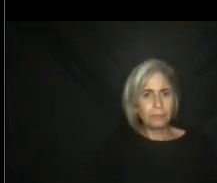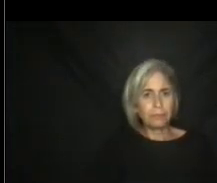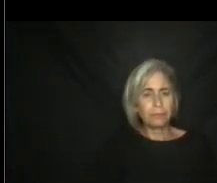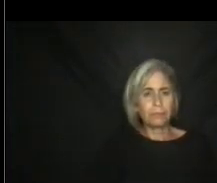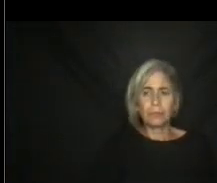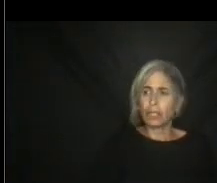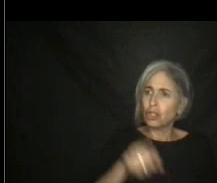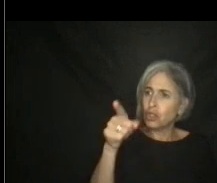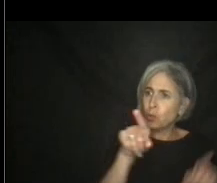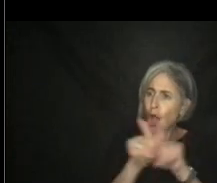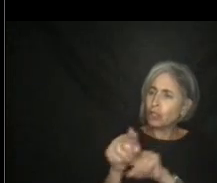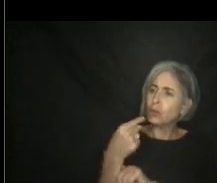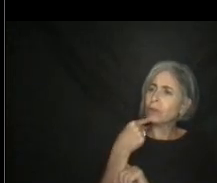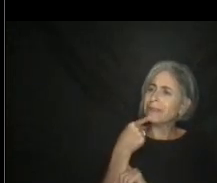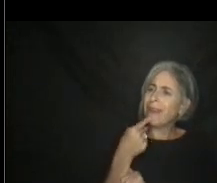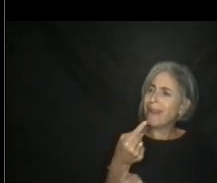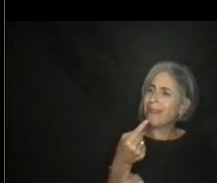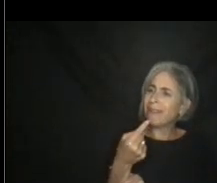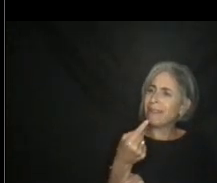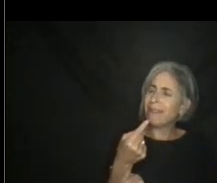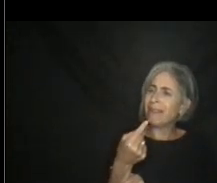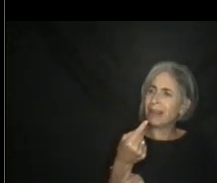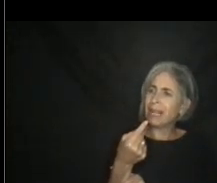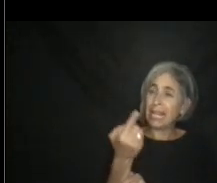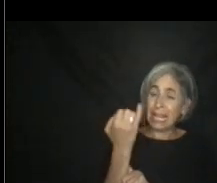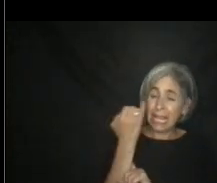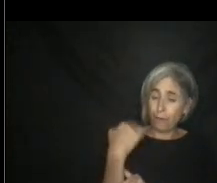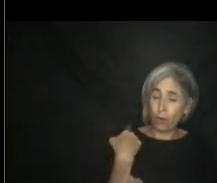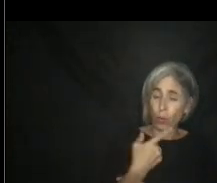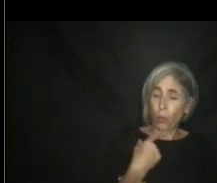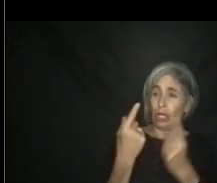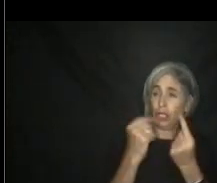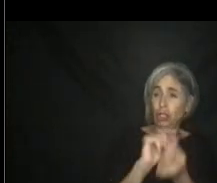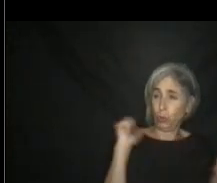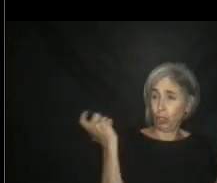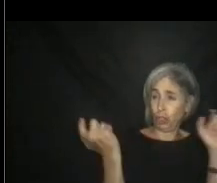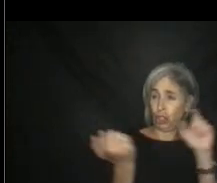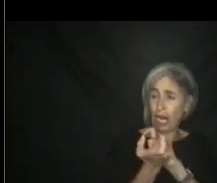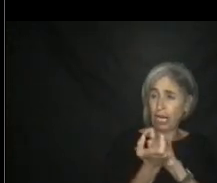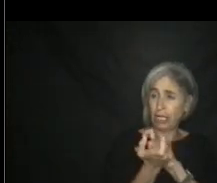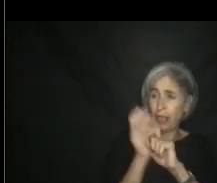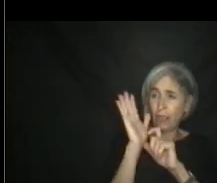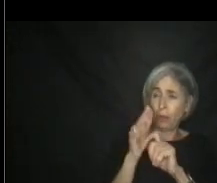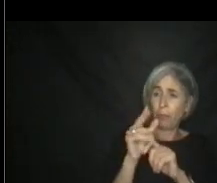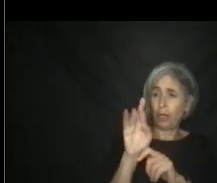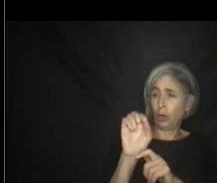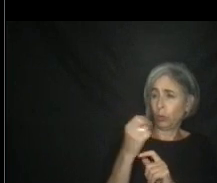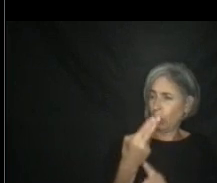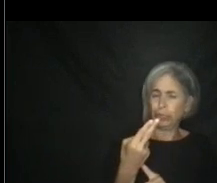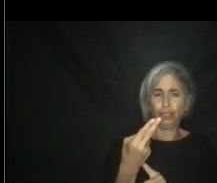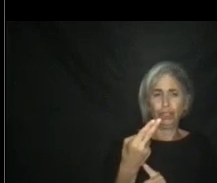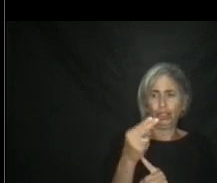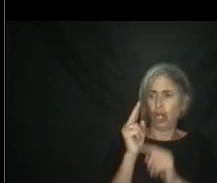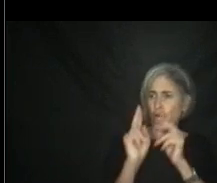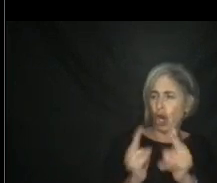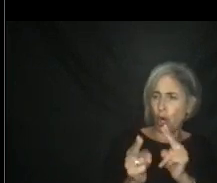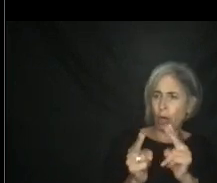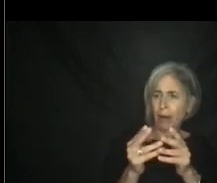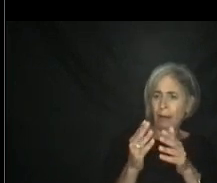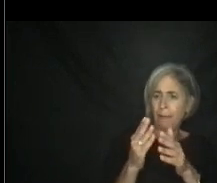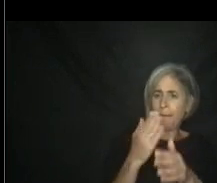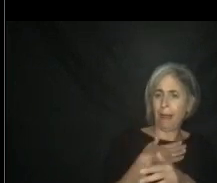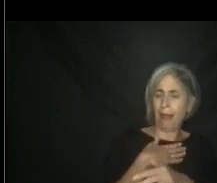You also said that if we do a change, there will be a rush and we need to expedite my